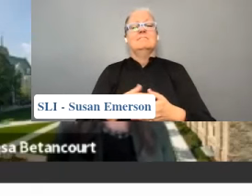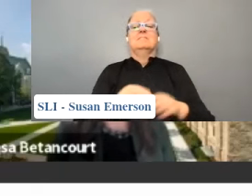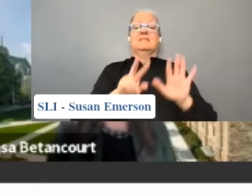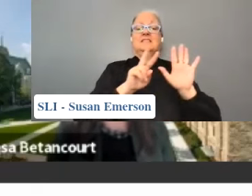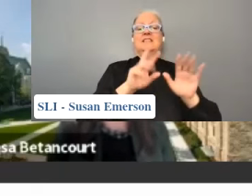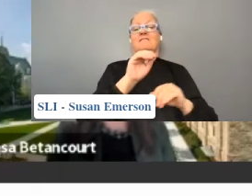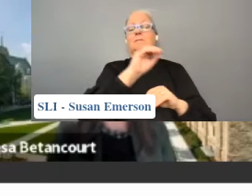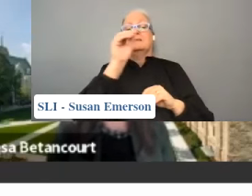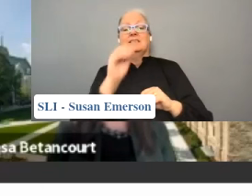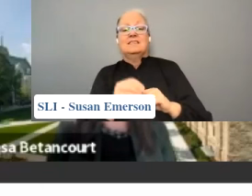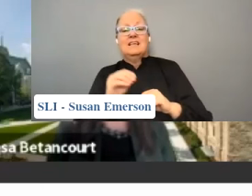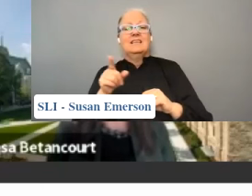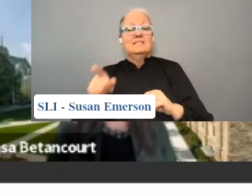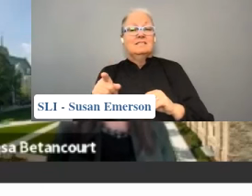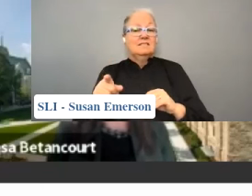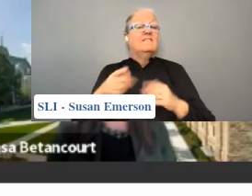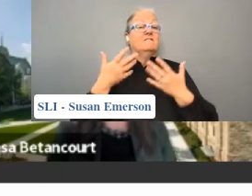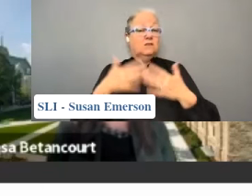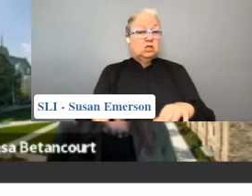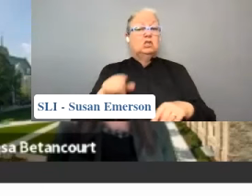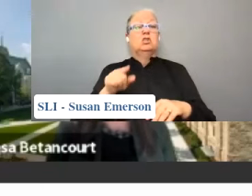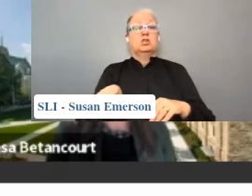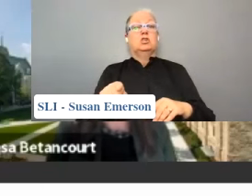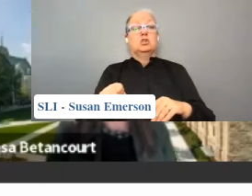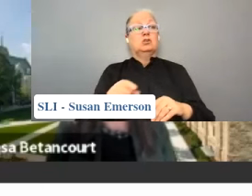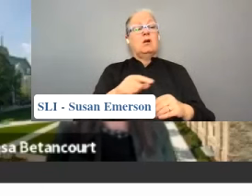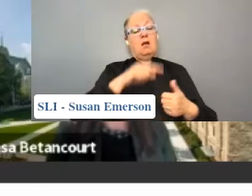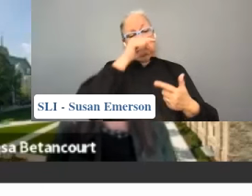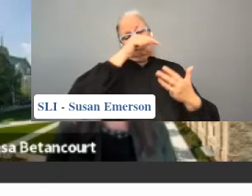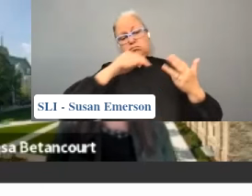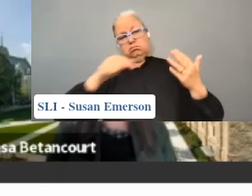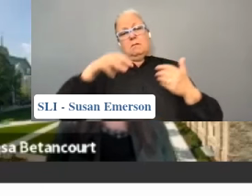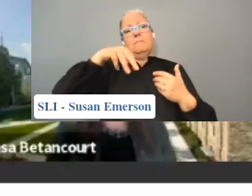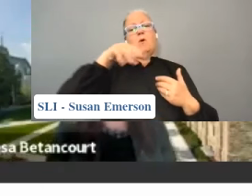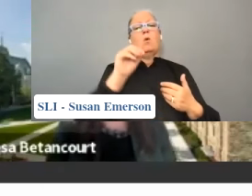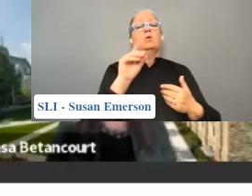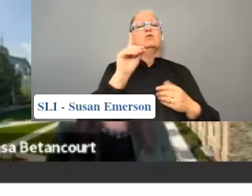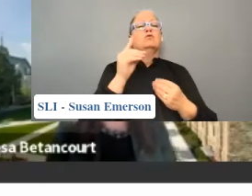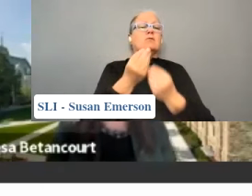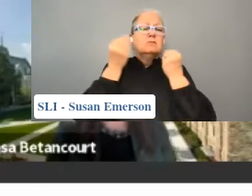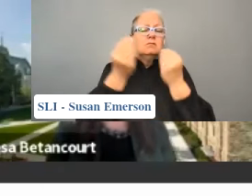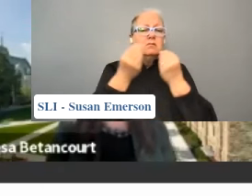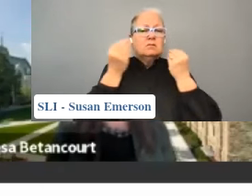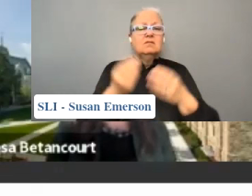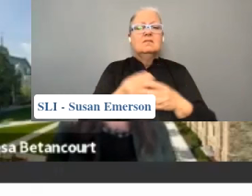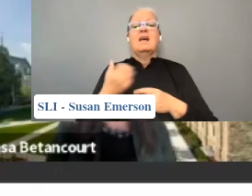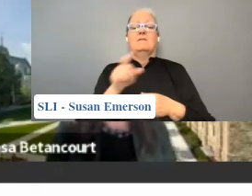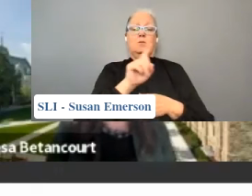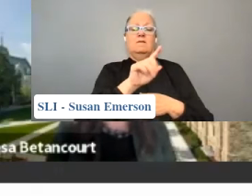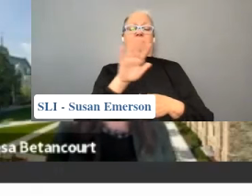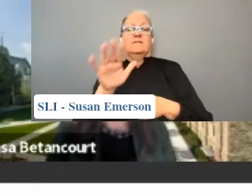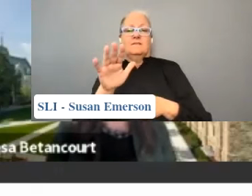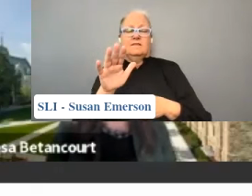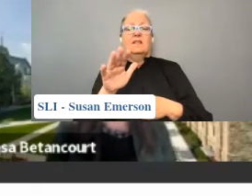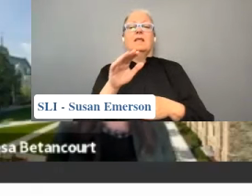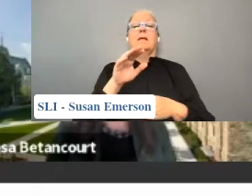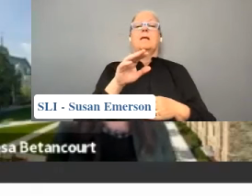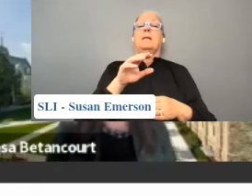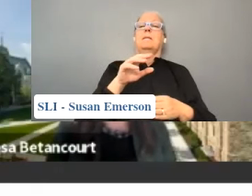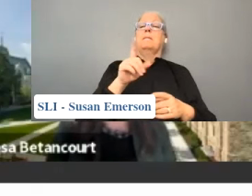studies, completed all modules, which is really exciting. At every session, there's a 15-minute play activity that's coached by the home